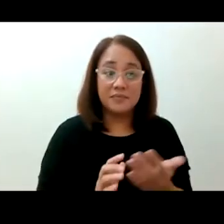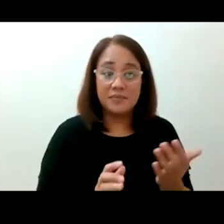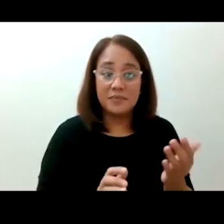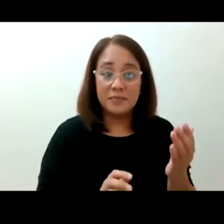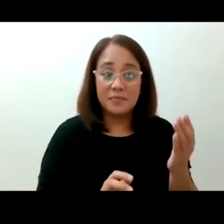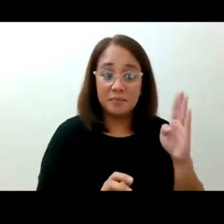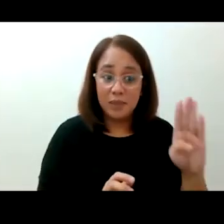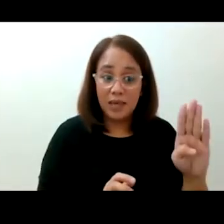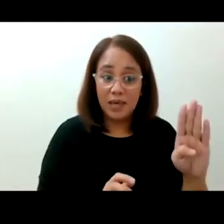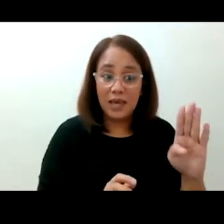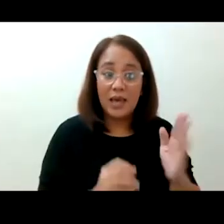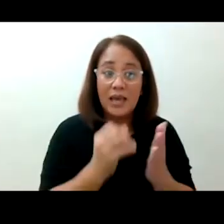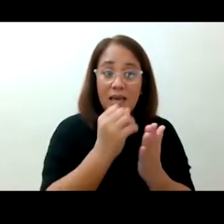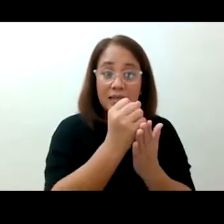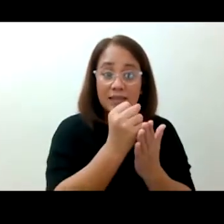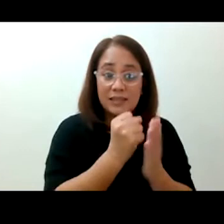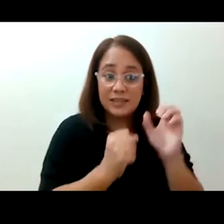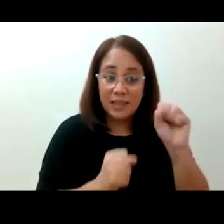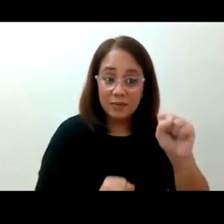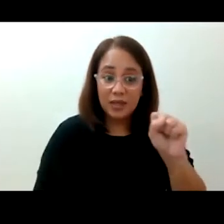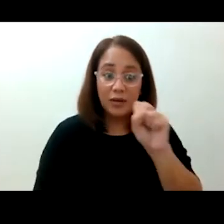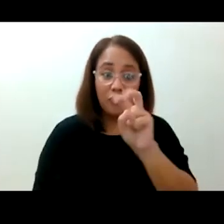B, subject, verb, object.